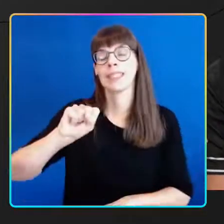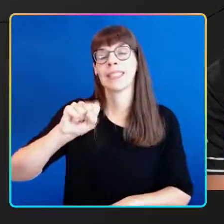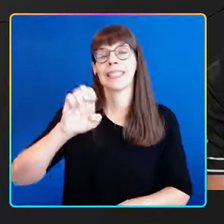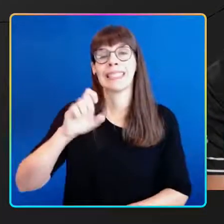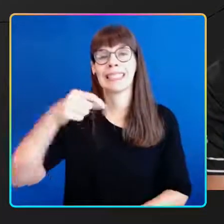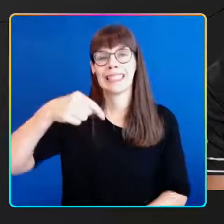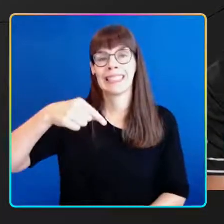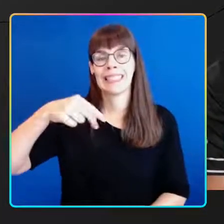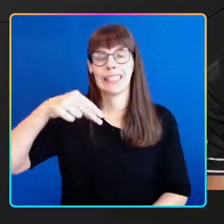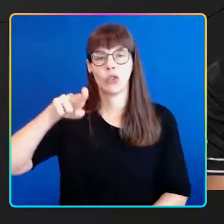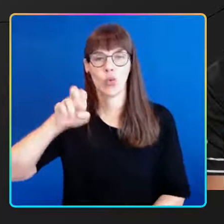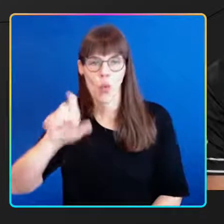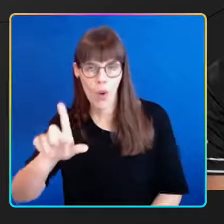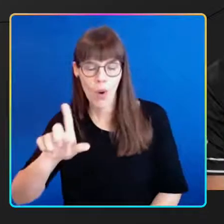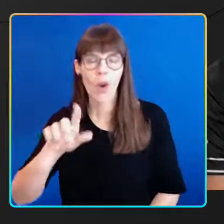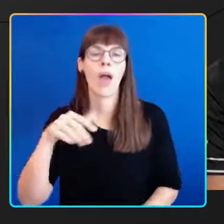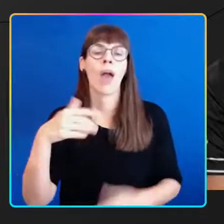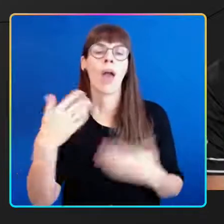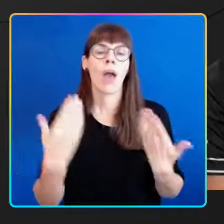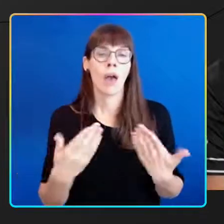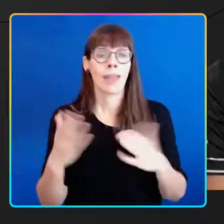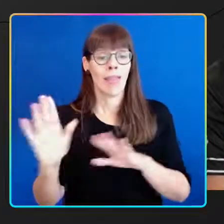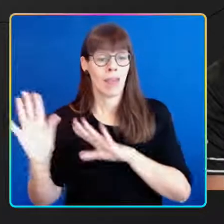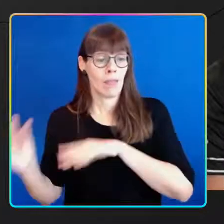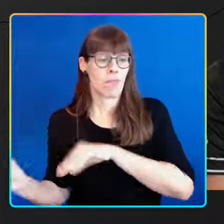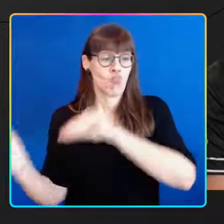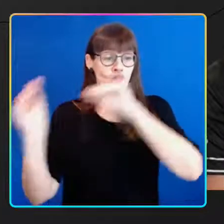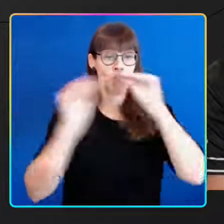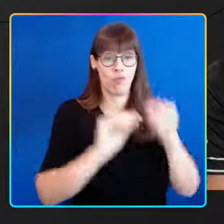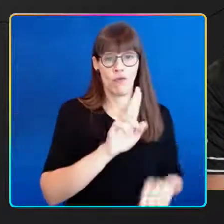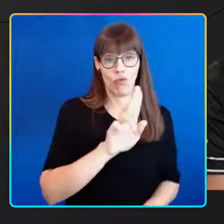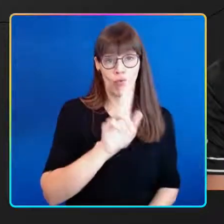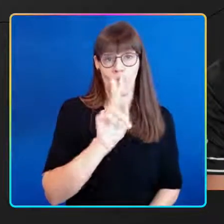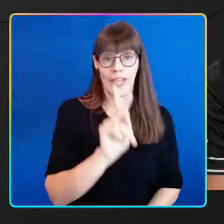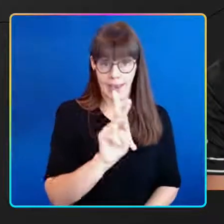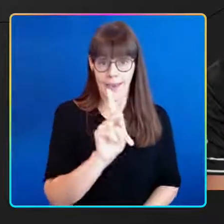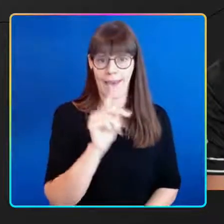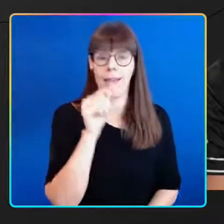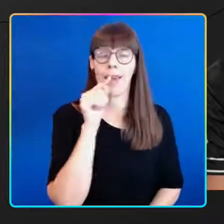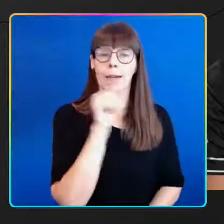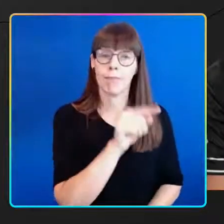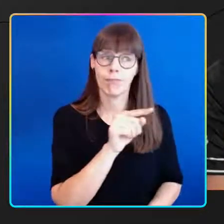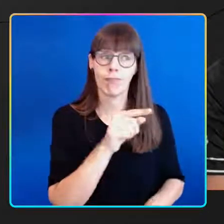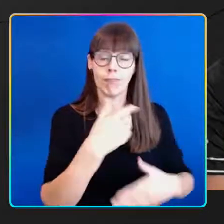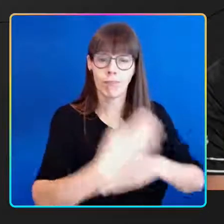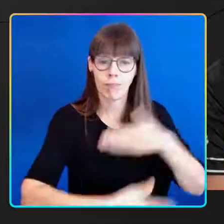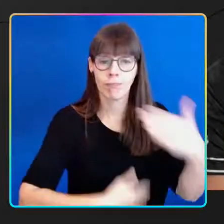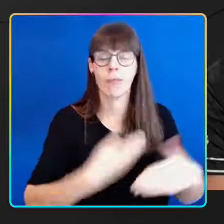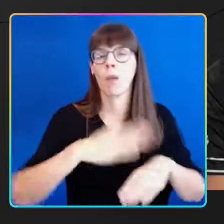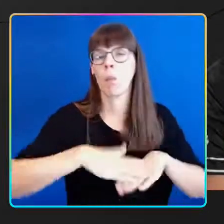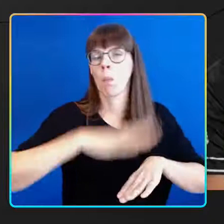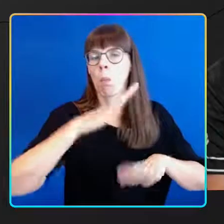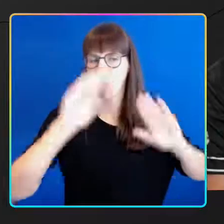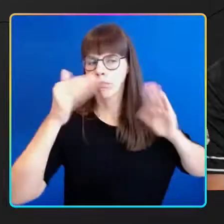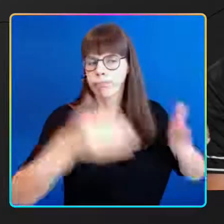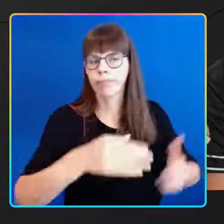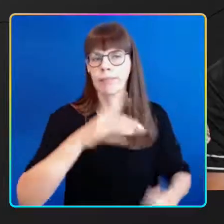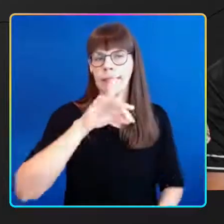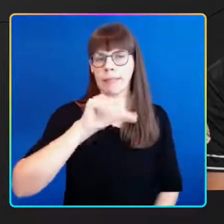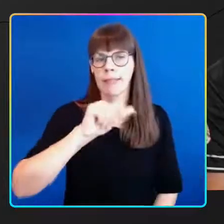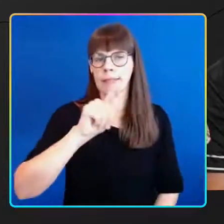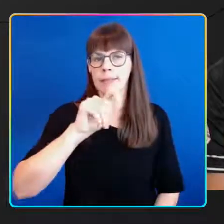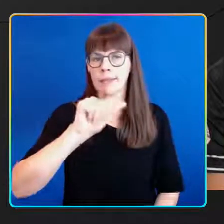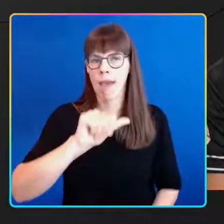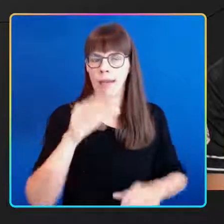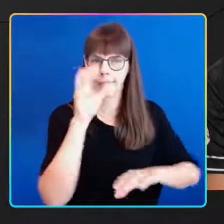Then when I moved to the UK, I started doing data science. So it was a long